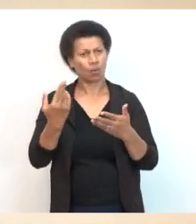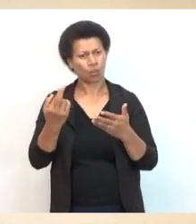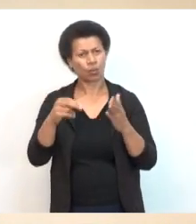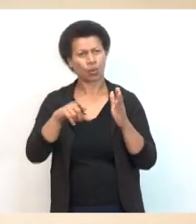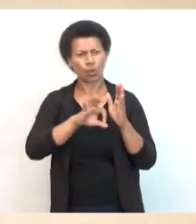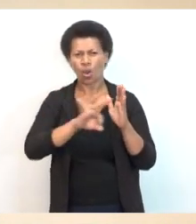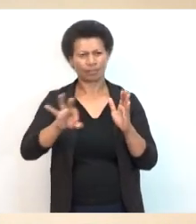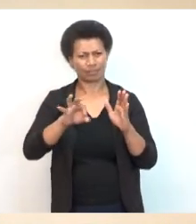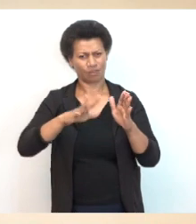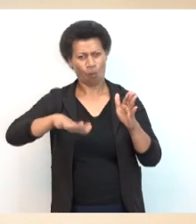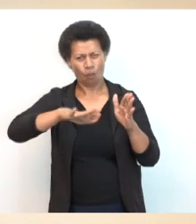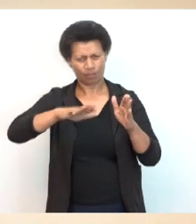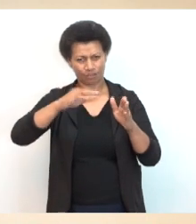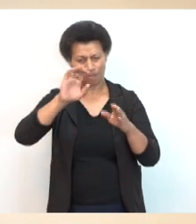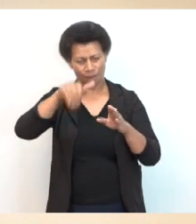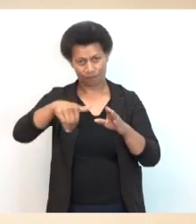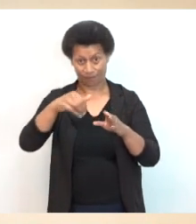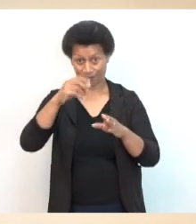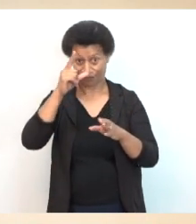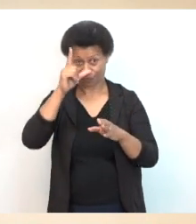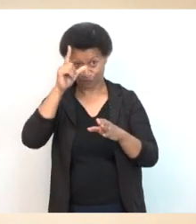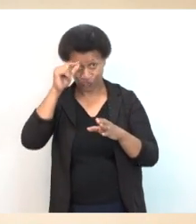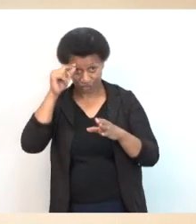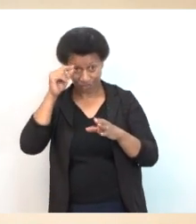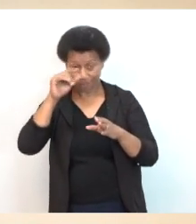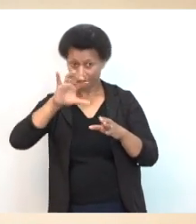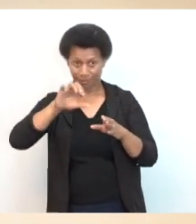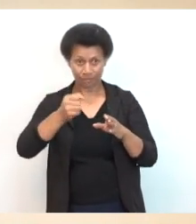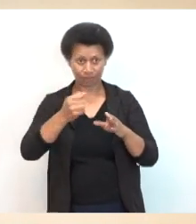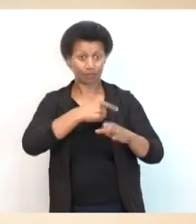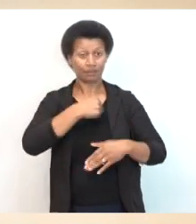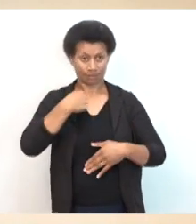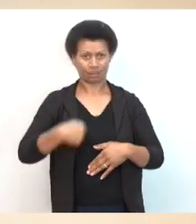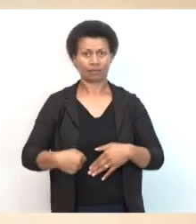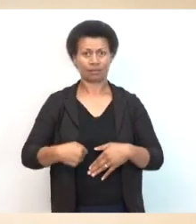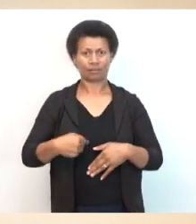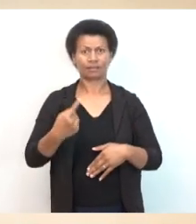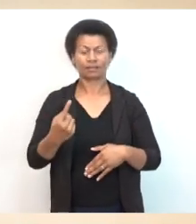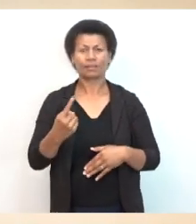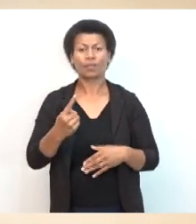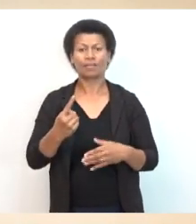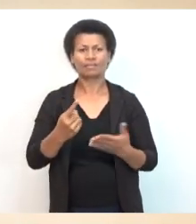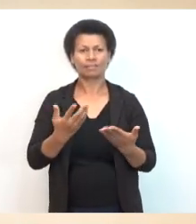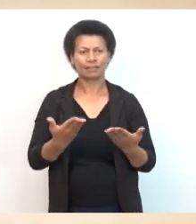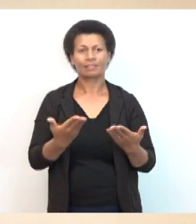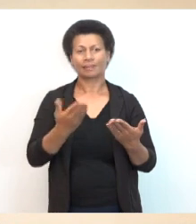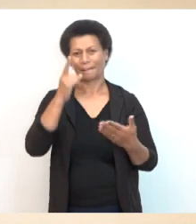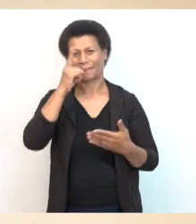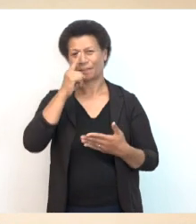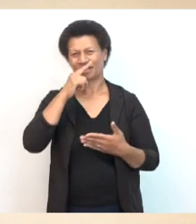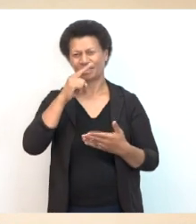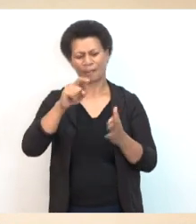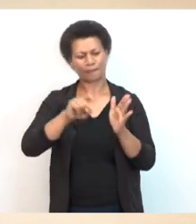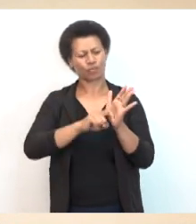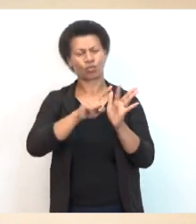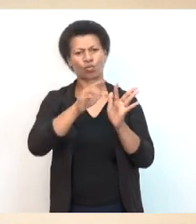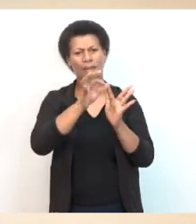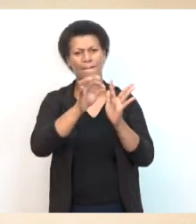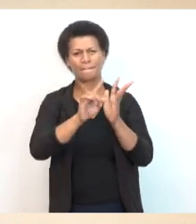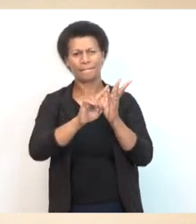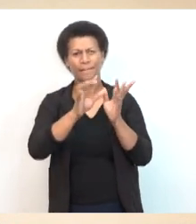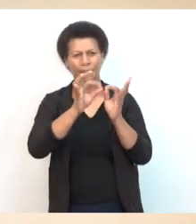Fijians. In China, the official government website is the State Council People's Republic of China. In the USA, it